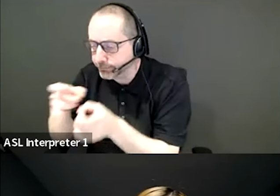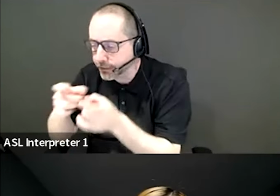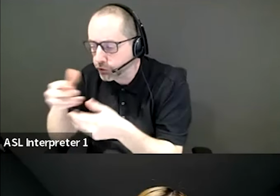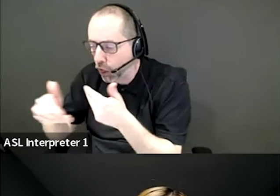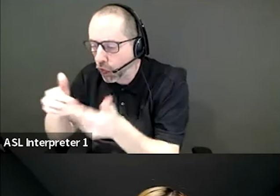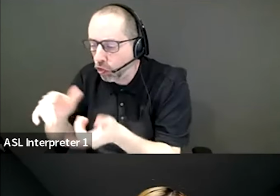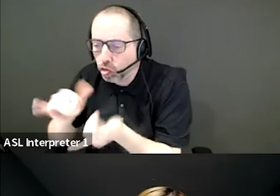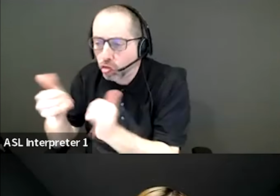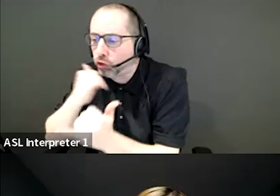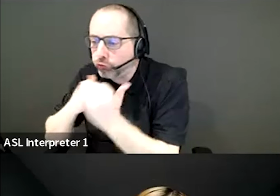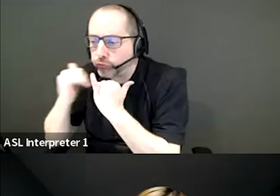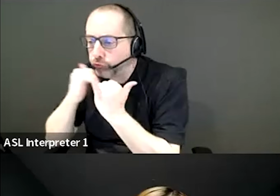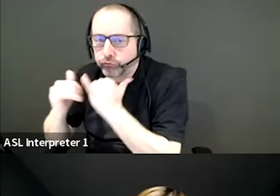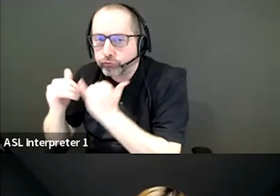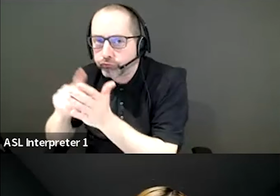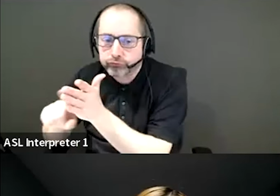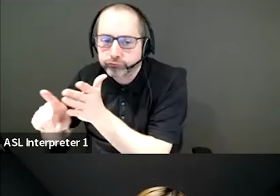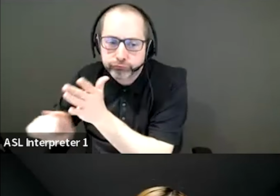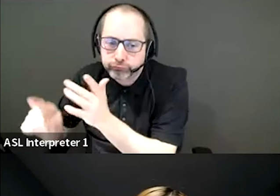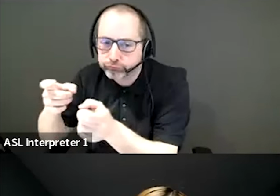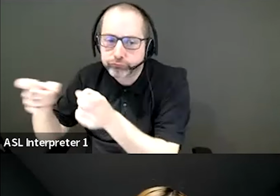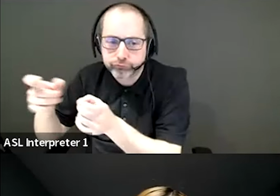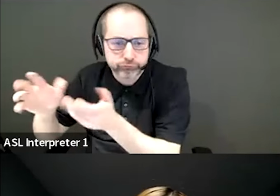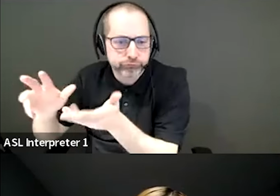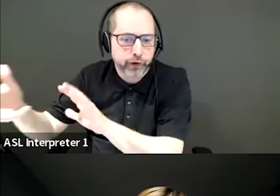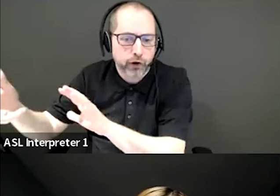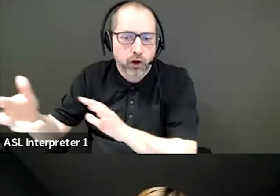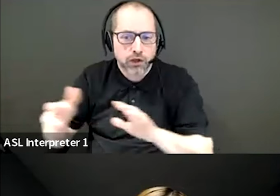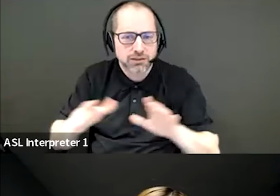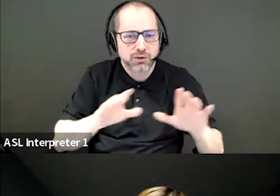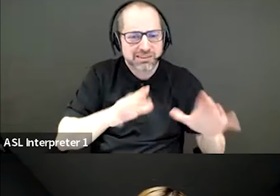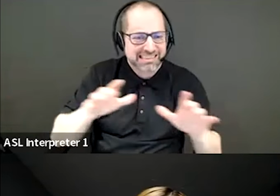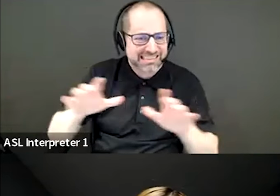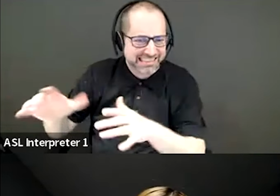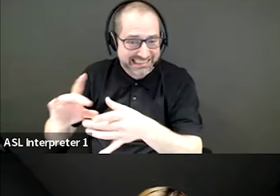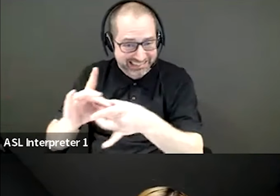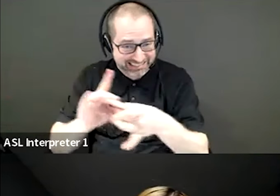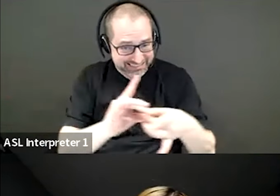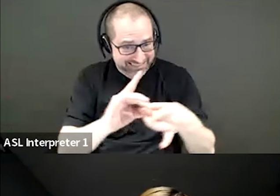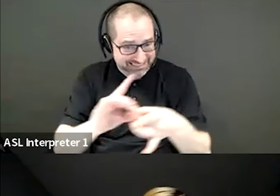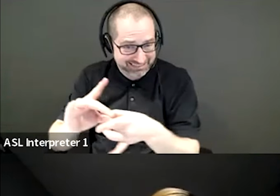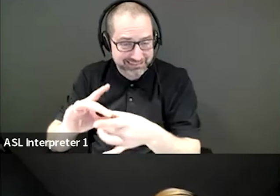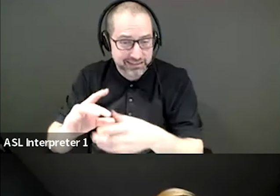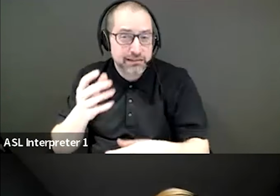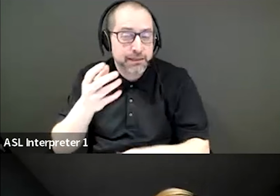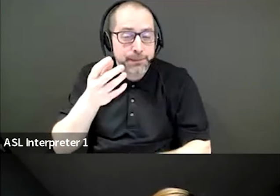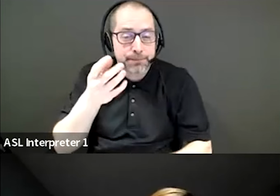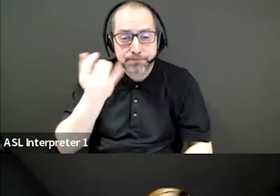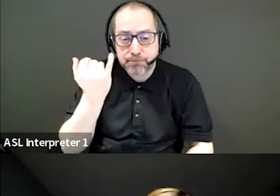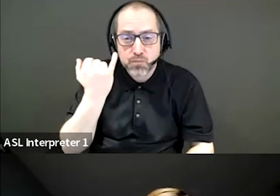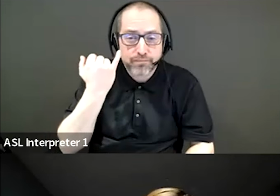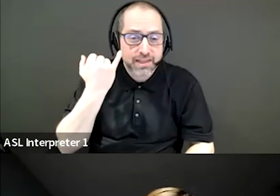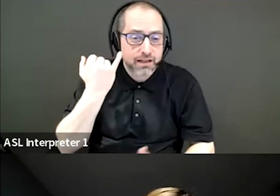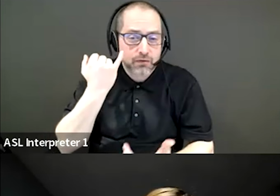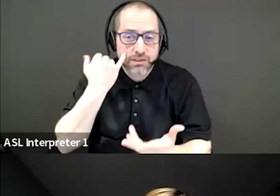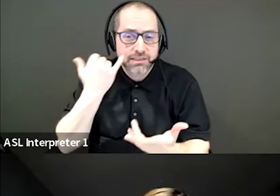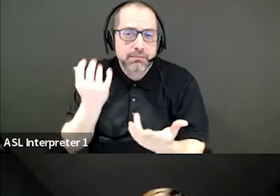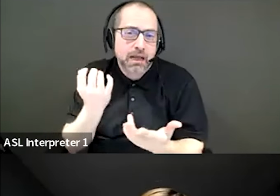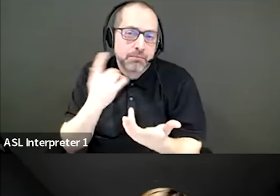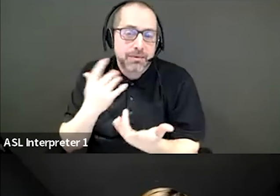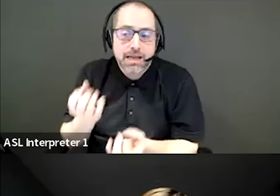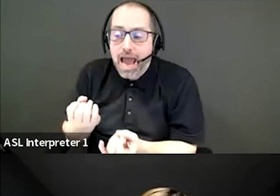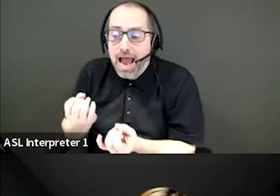And based on what we know, and I think that means what you know, what would be the guesstimate of